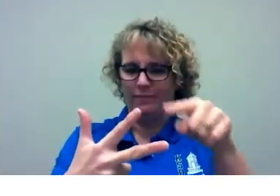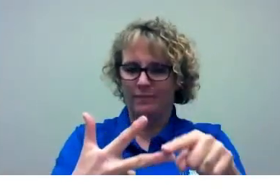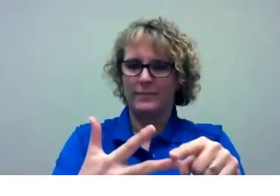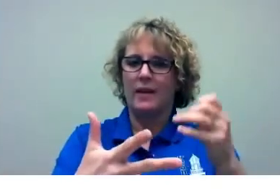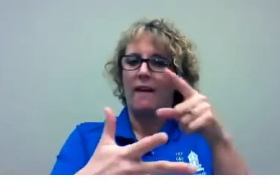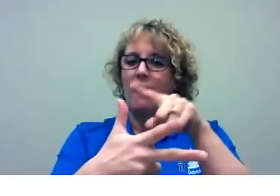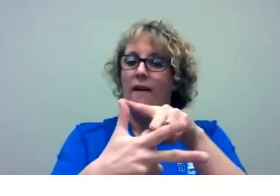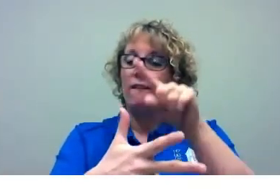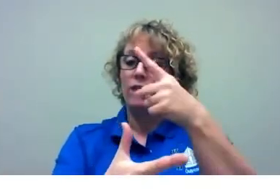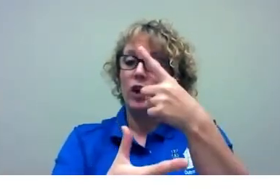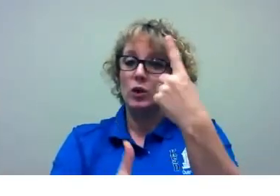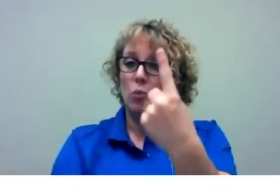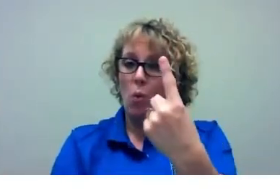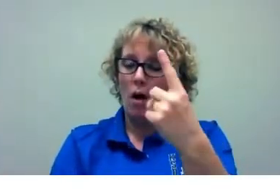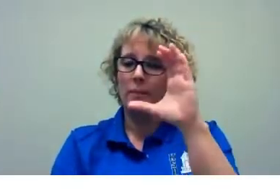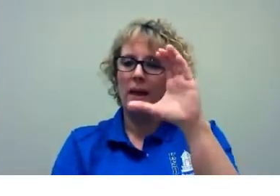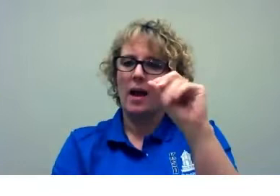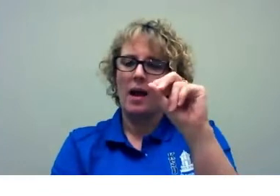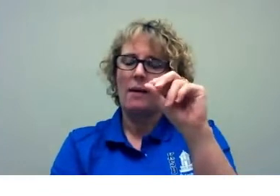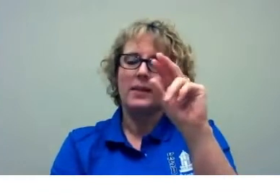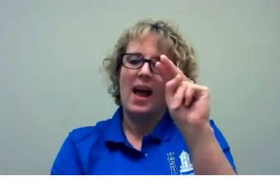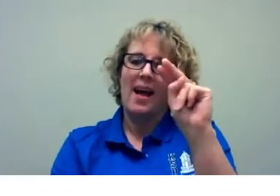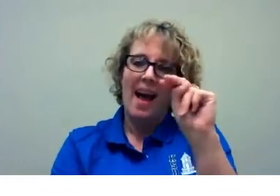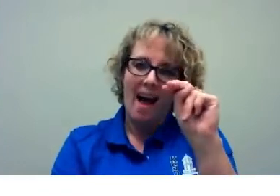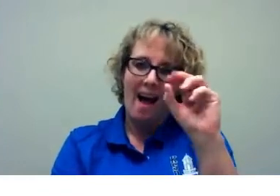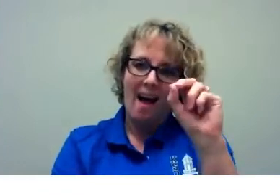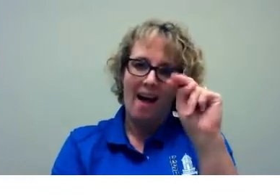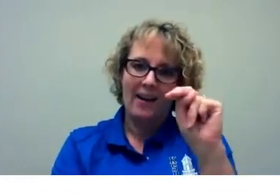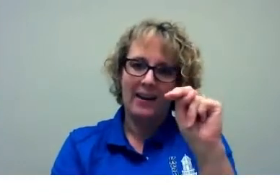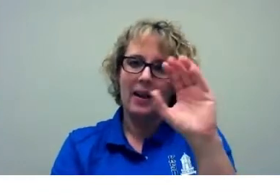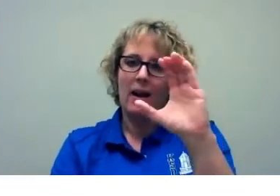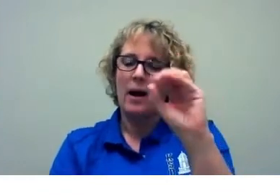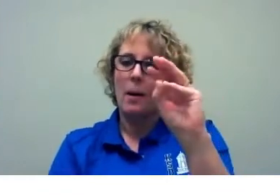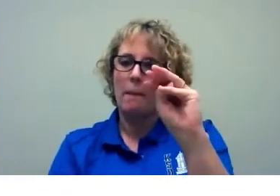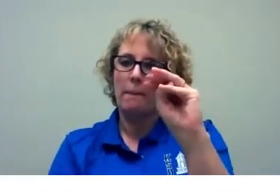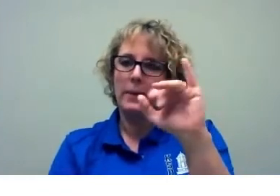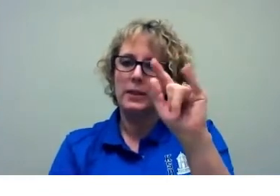We have three techniques for active listening. And the first one